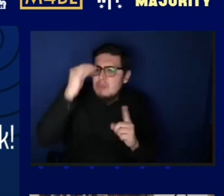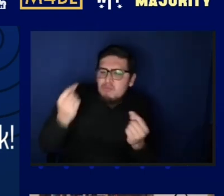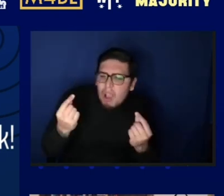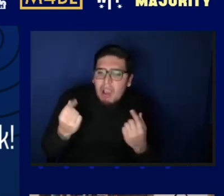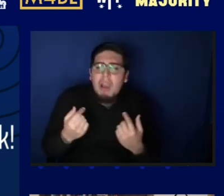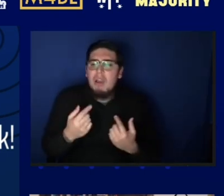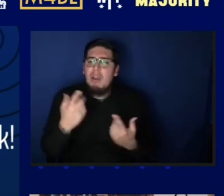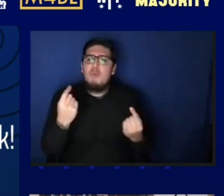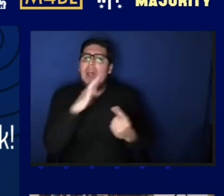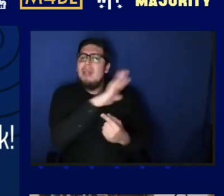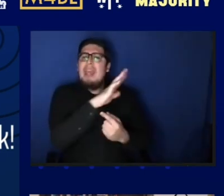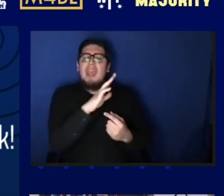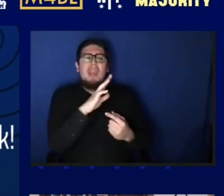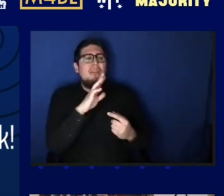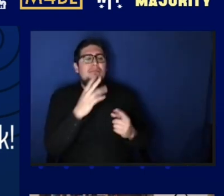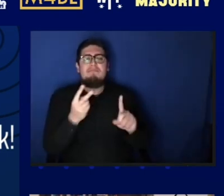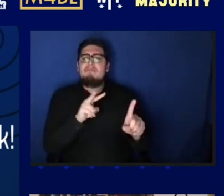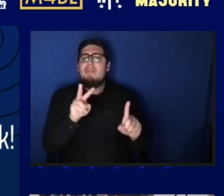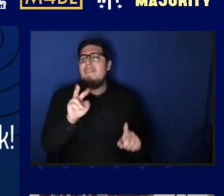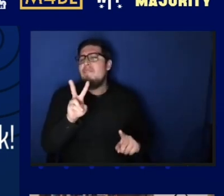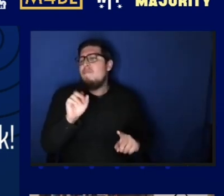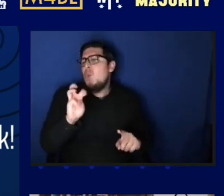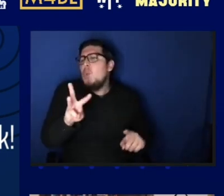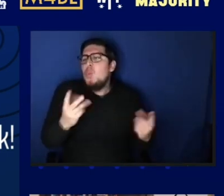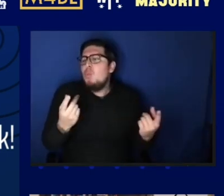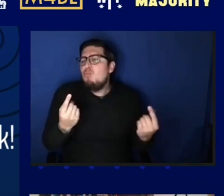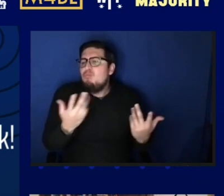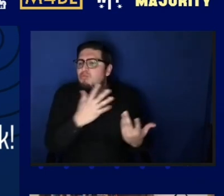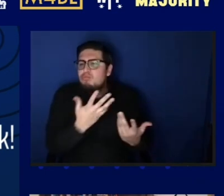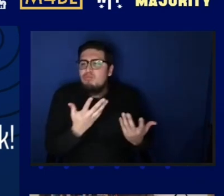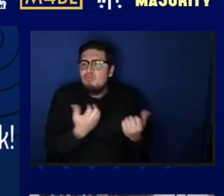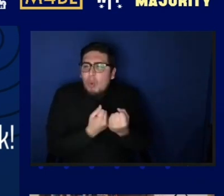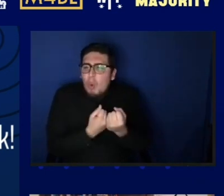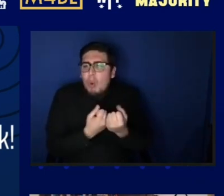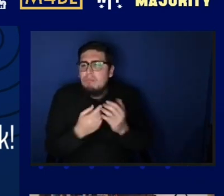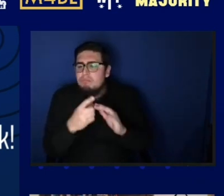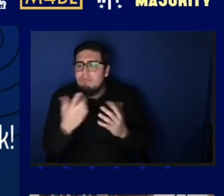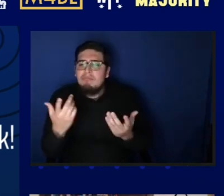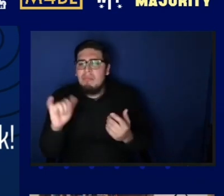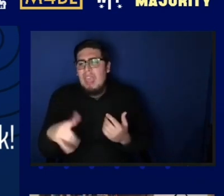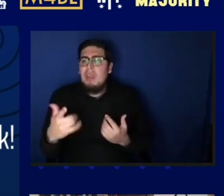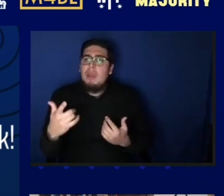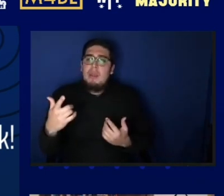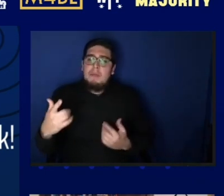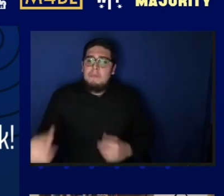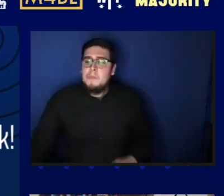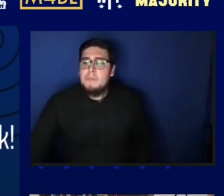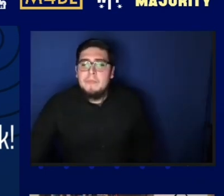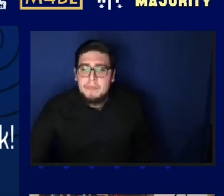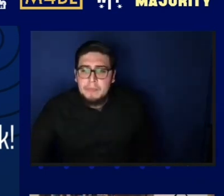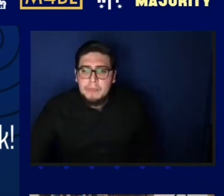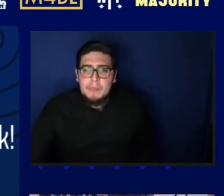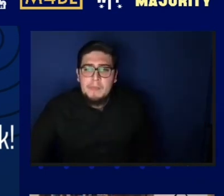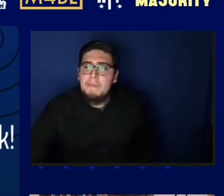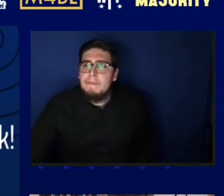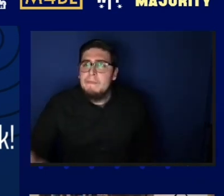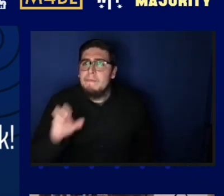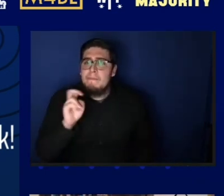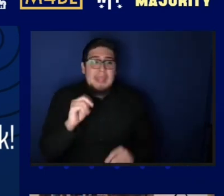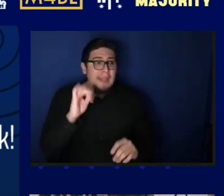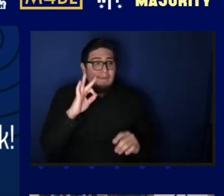passed? Even if somebody tells me, yes, I'm totally with you, great, I always ask what